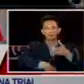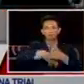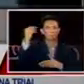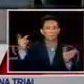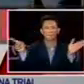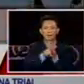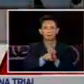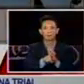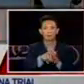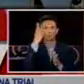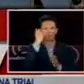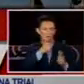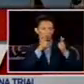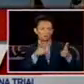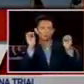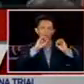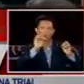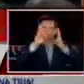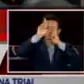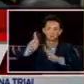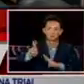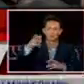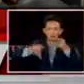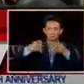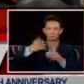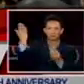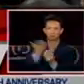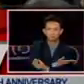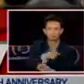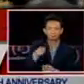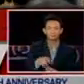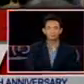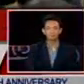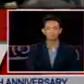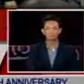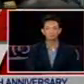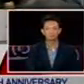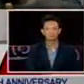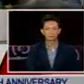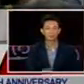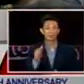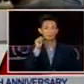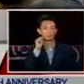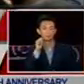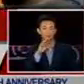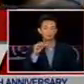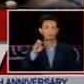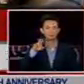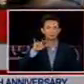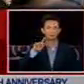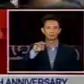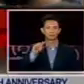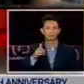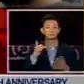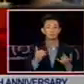disrespect the court, and threatening that if this would be the action, a decision would be made now. Adele and Linda are at the Senate. From where